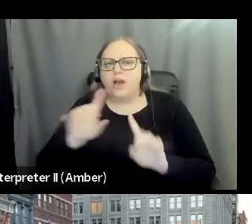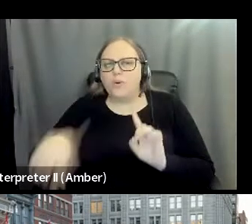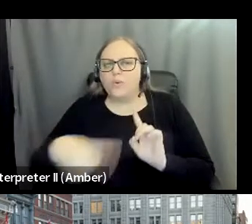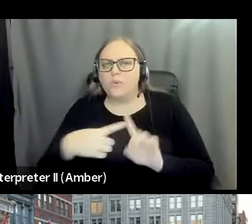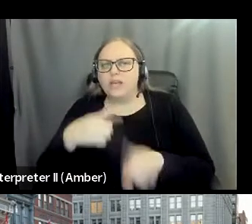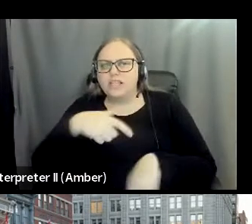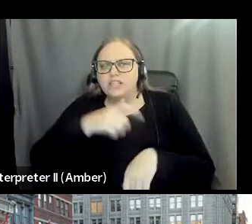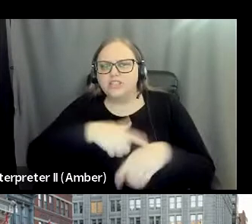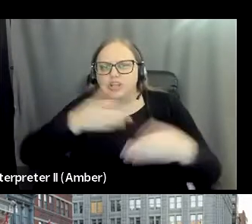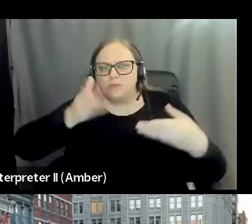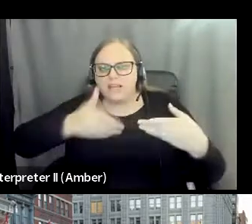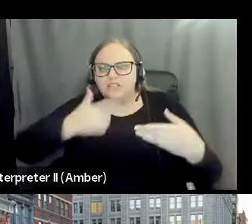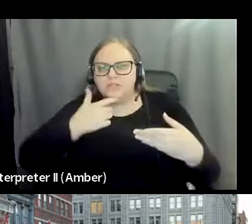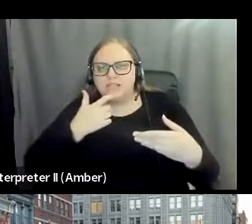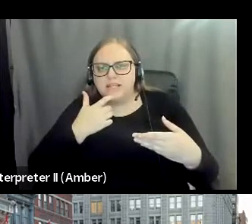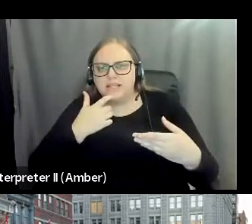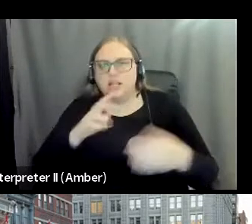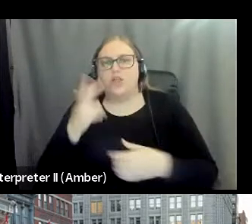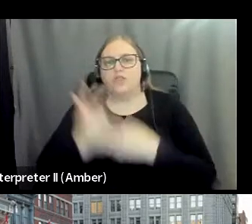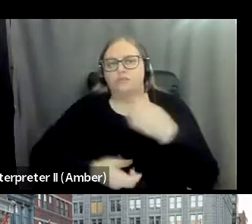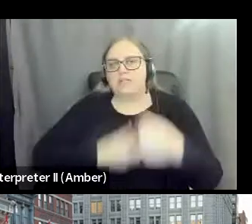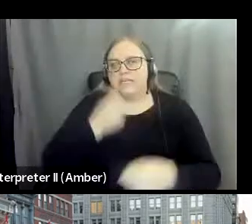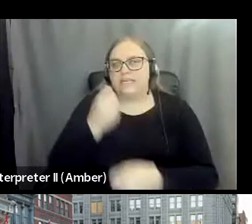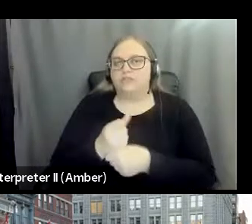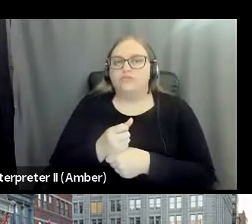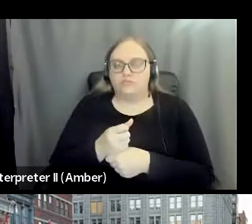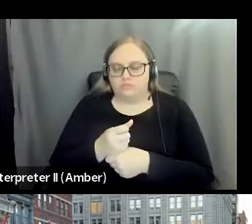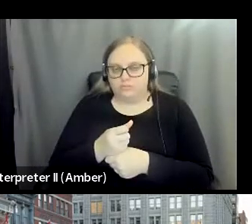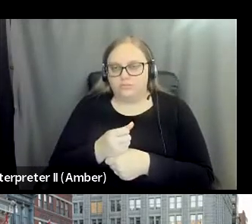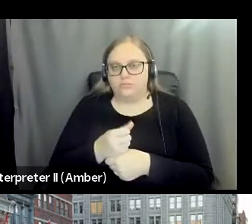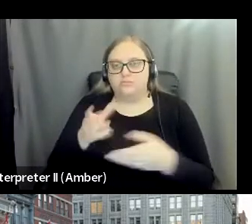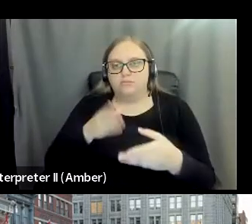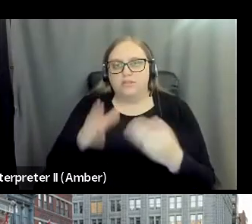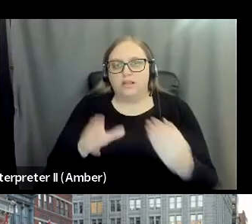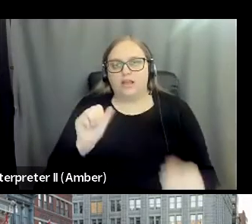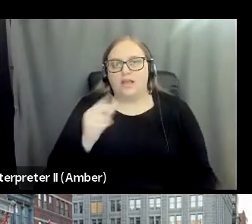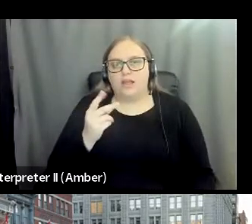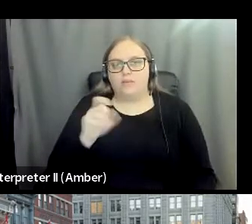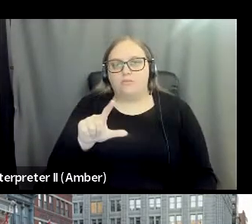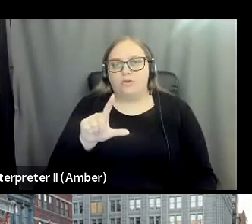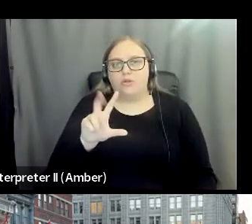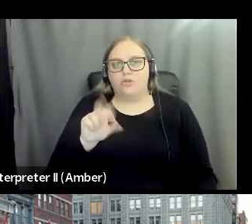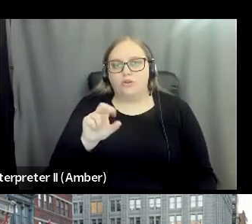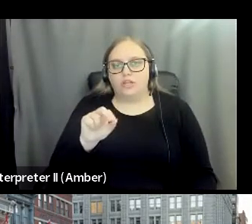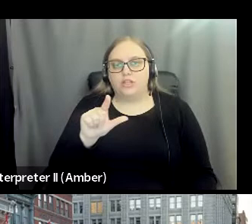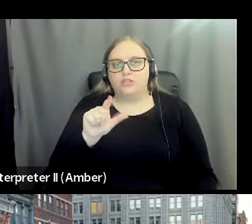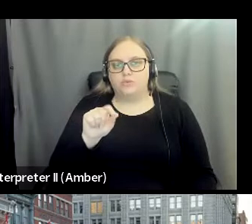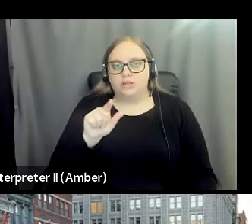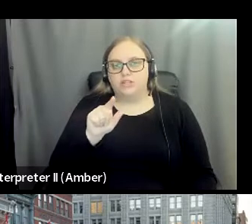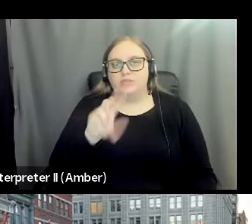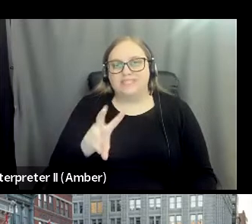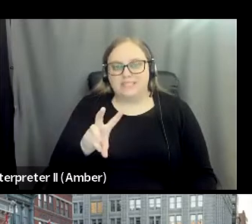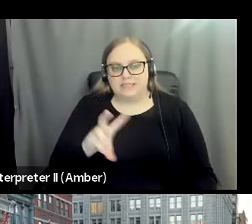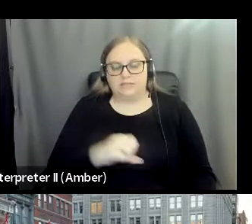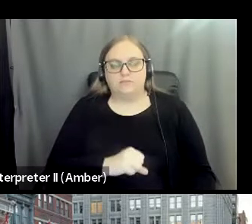term ends. How long is this term? It's a 3-year term to end April 30th, 2026. Thank you,